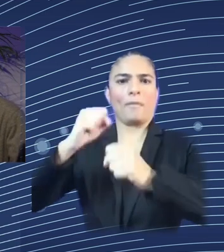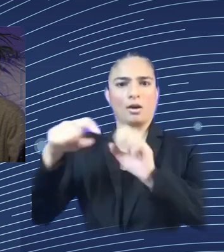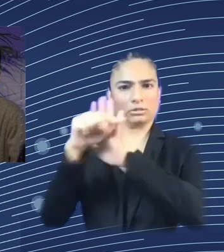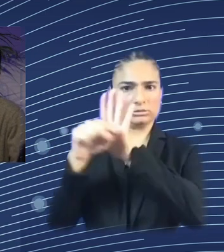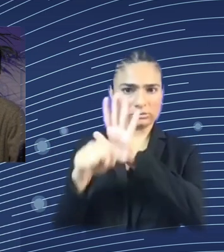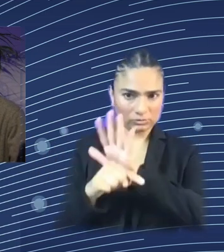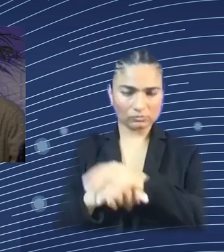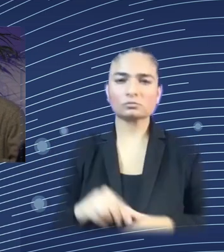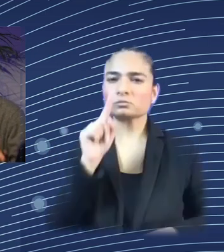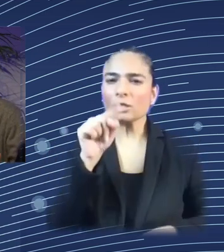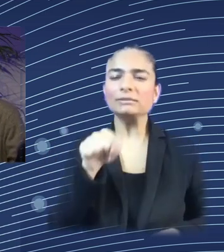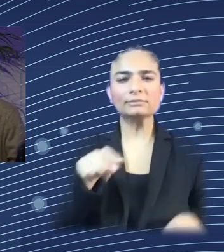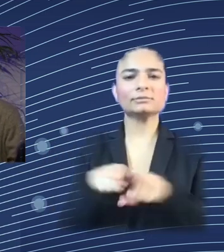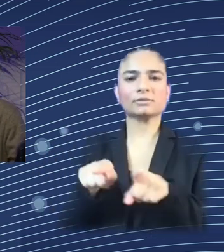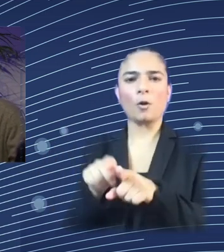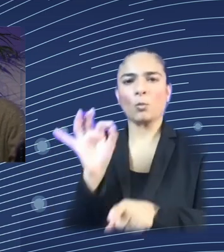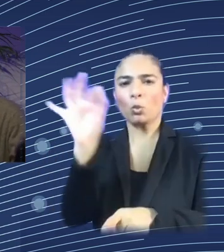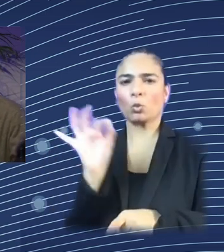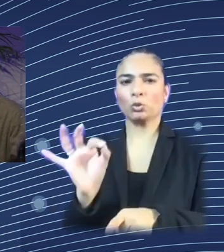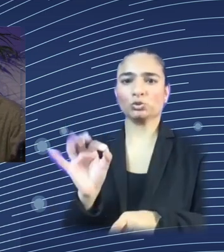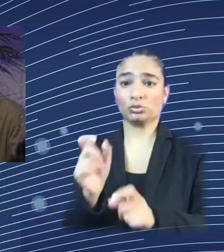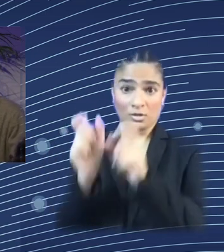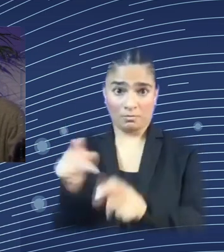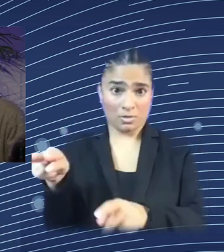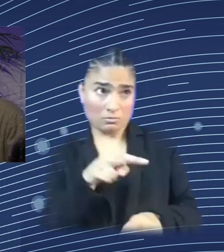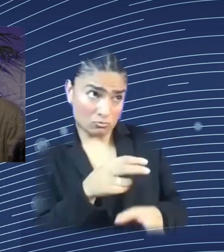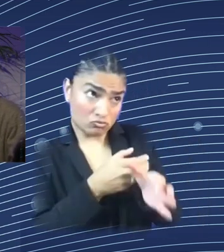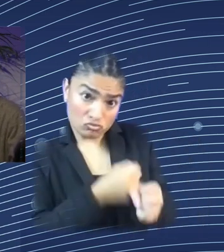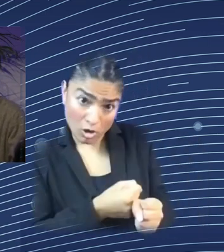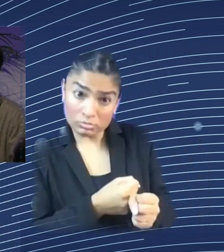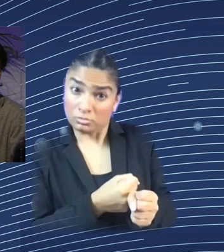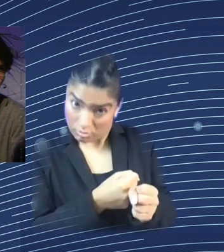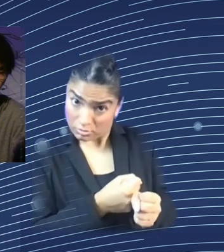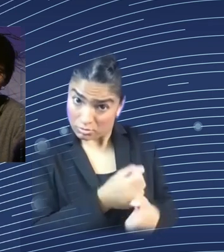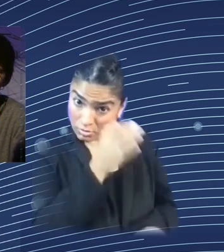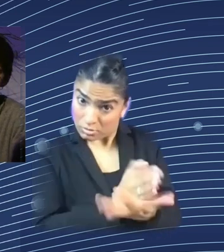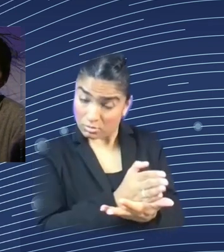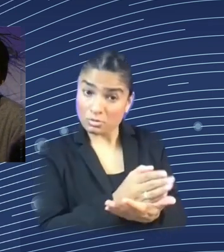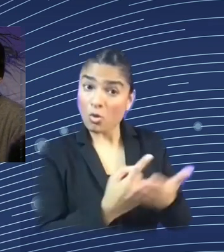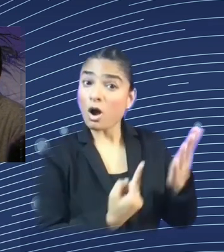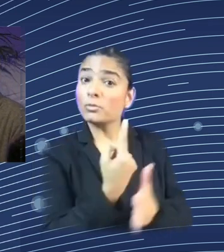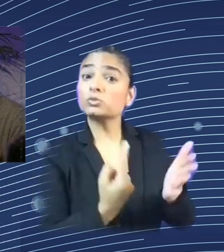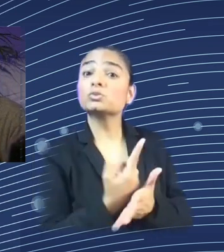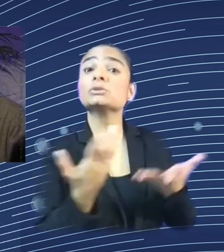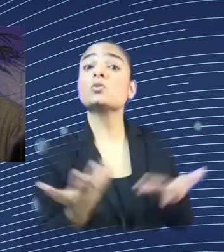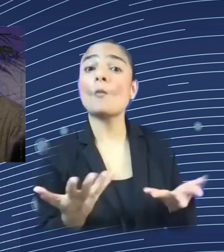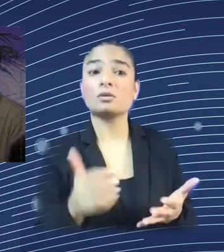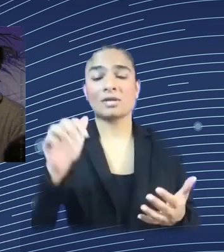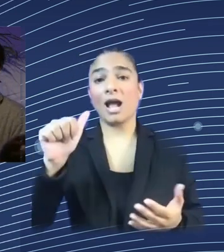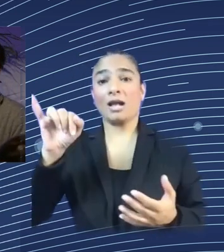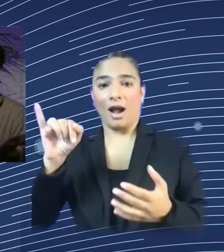of AI in sustainable finance? Well, I think there's many, many types of opportunities. I think in